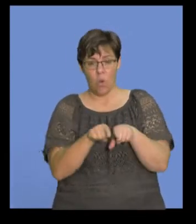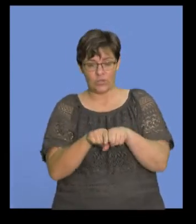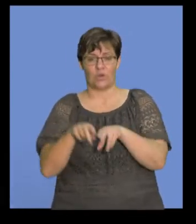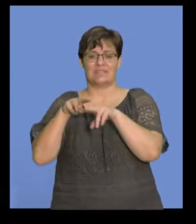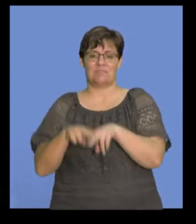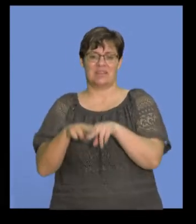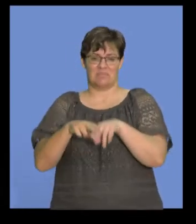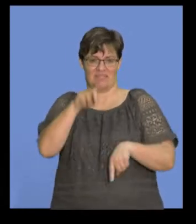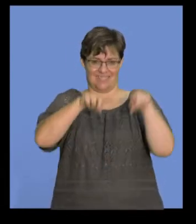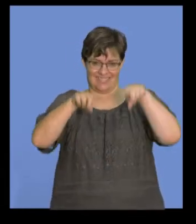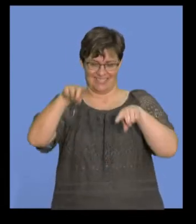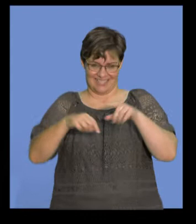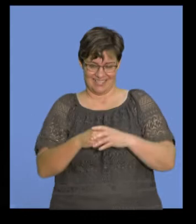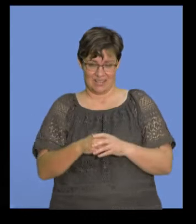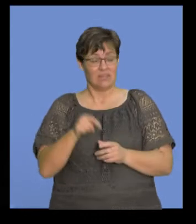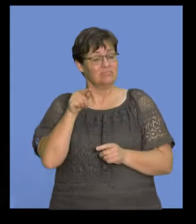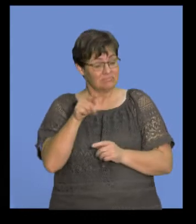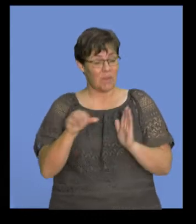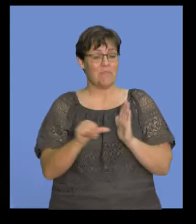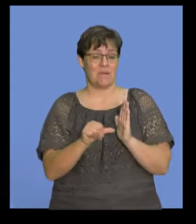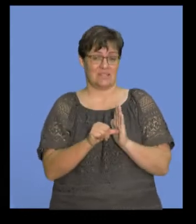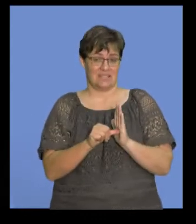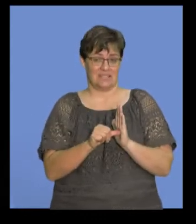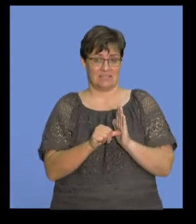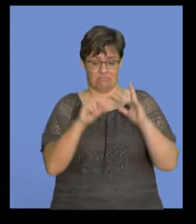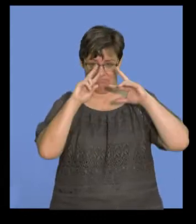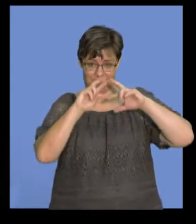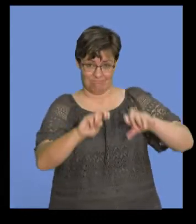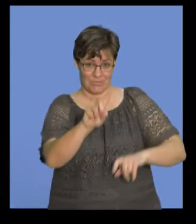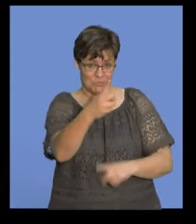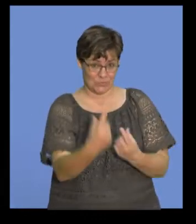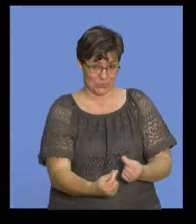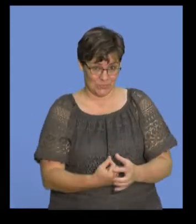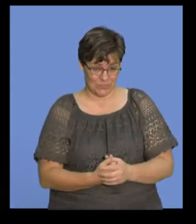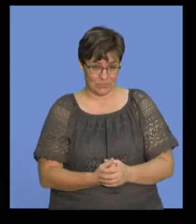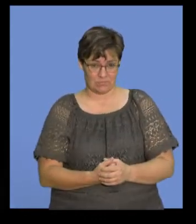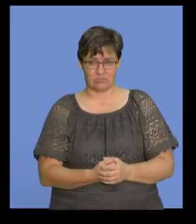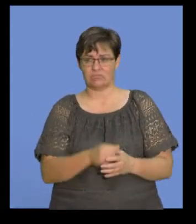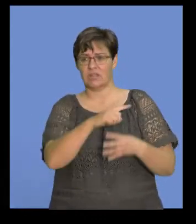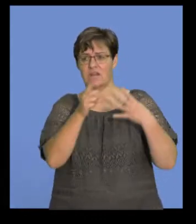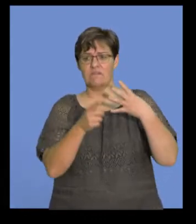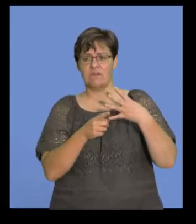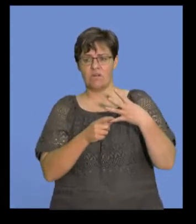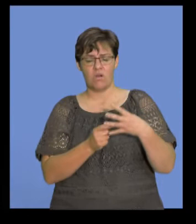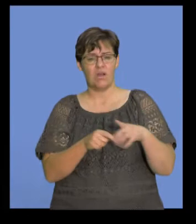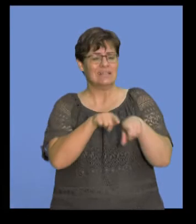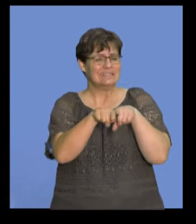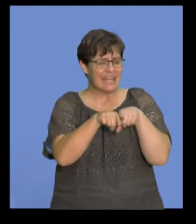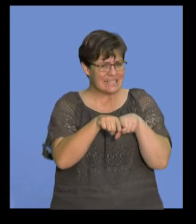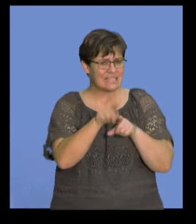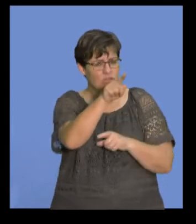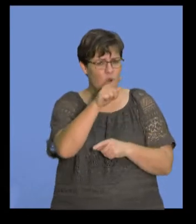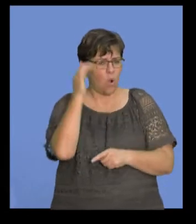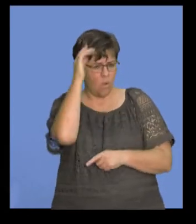and the dependent variables, which are fundamental to your investigation. Test your hypothesis using